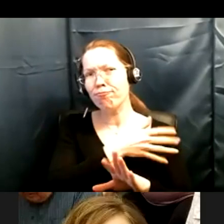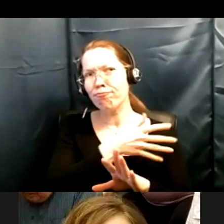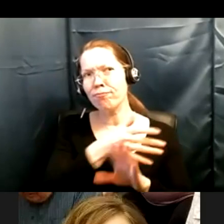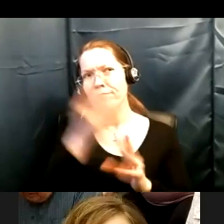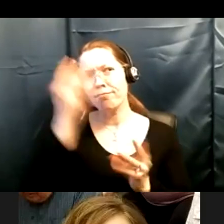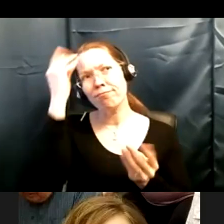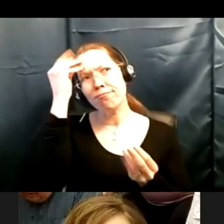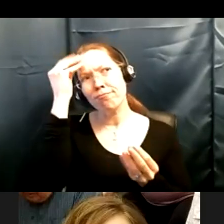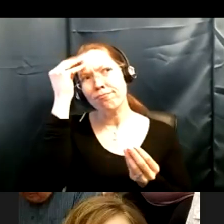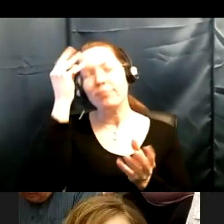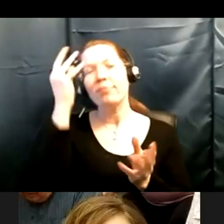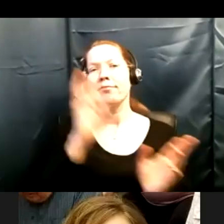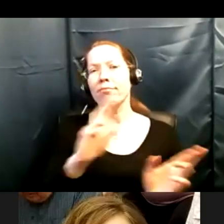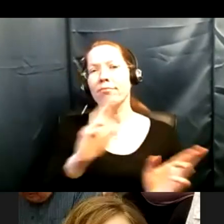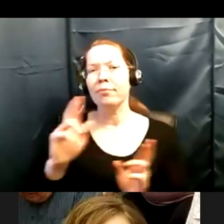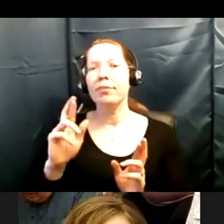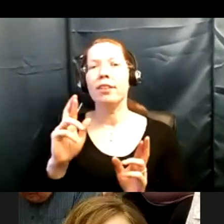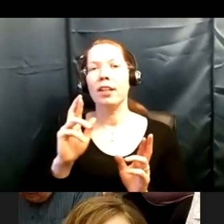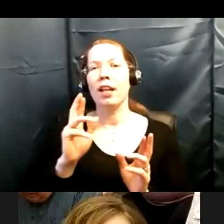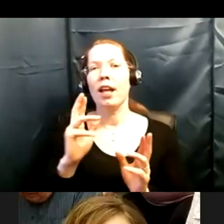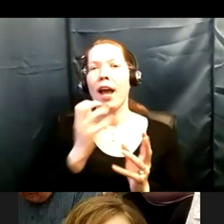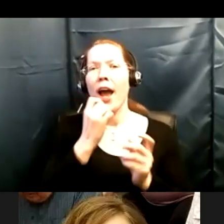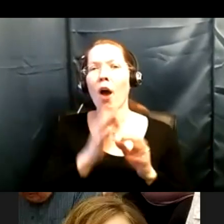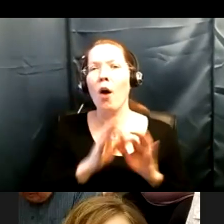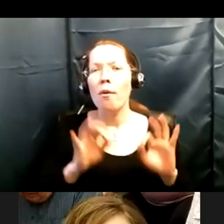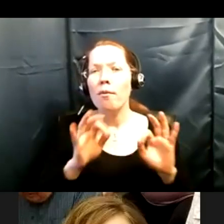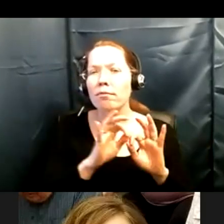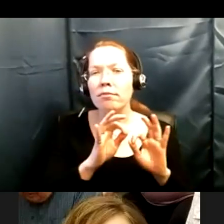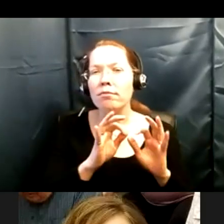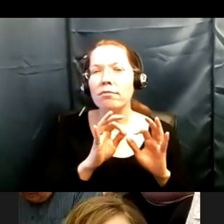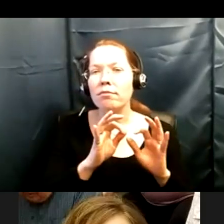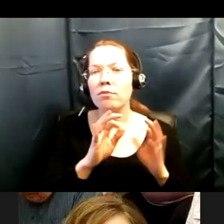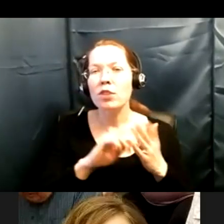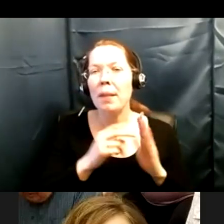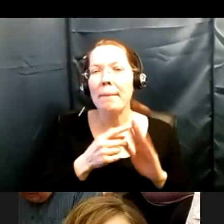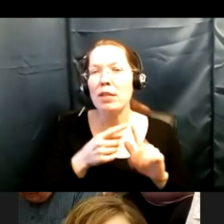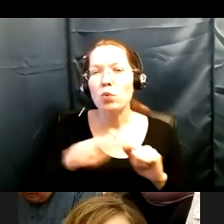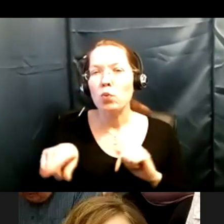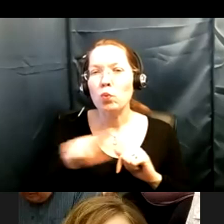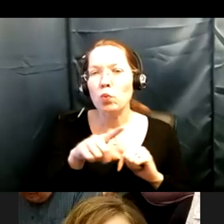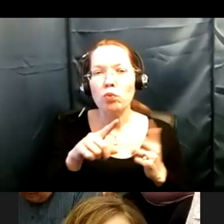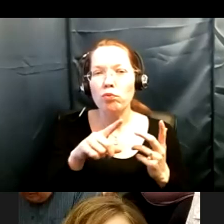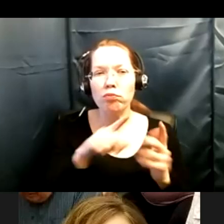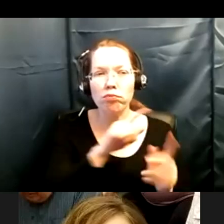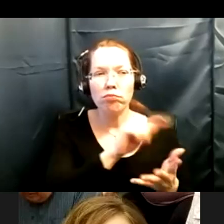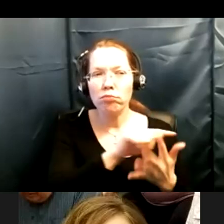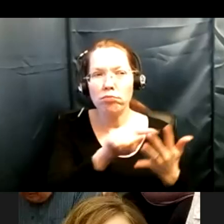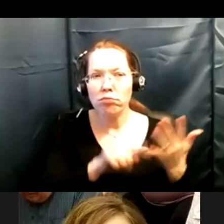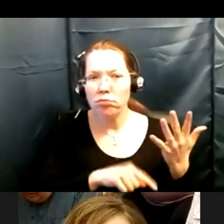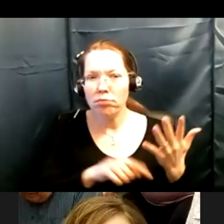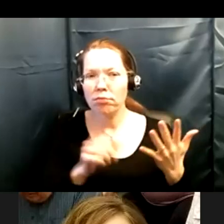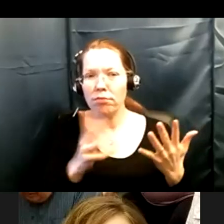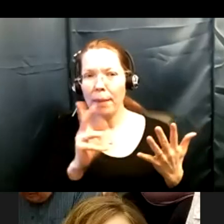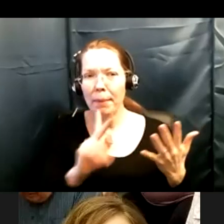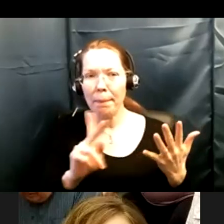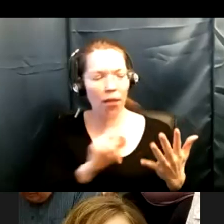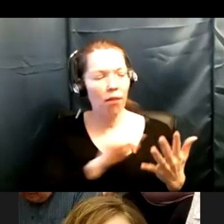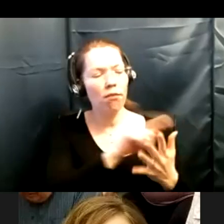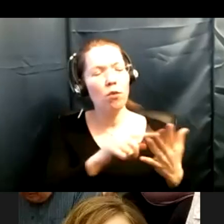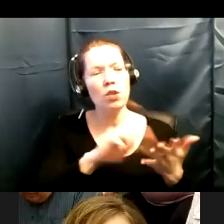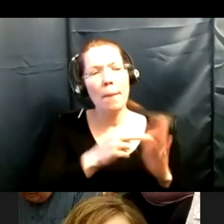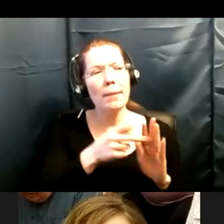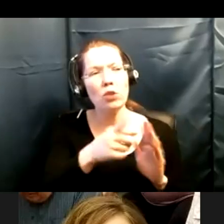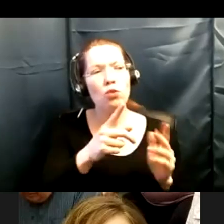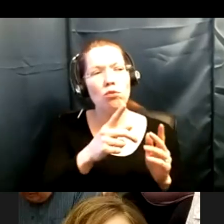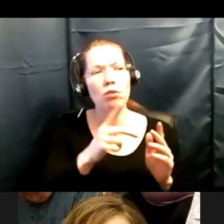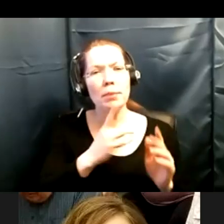meant for them to be a tech ambassador. What is a tech ambassador? And just sat and kind of listened